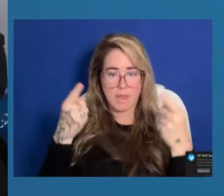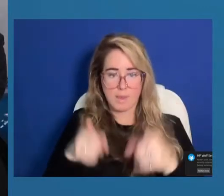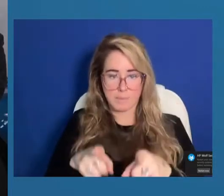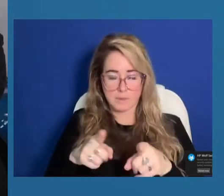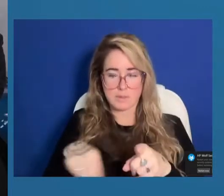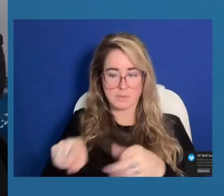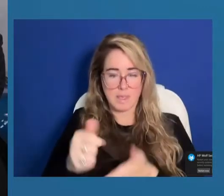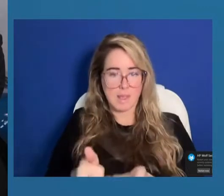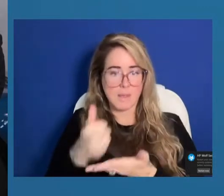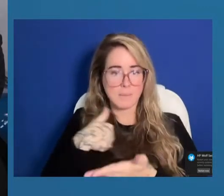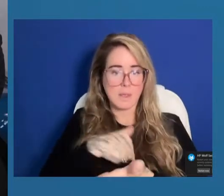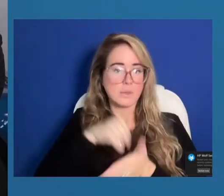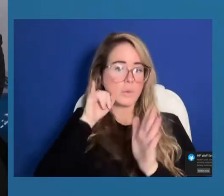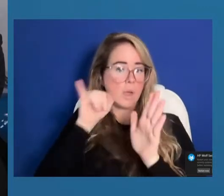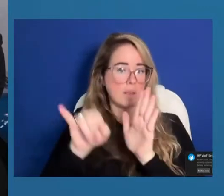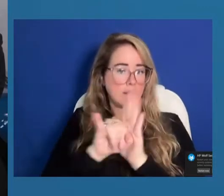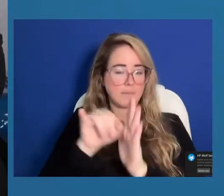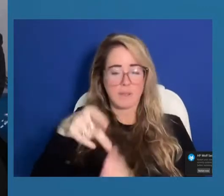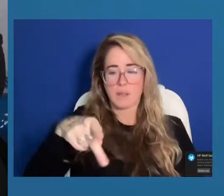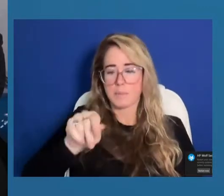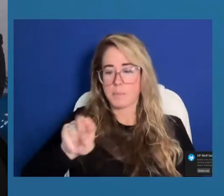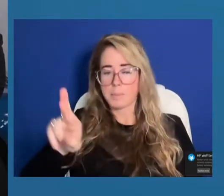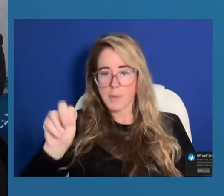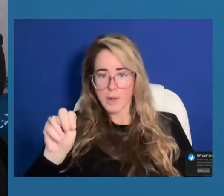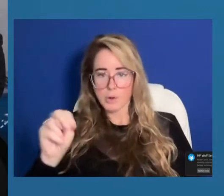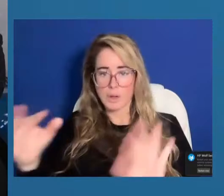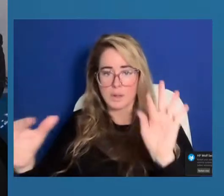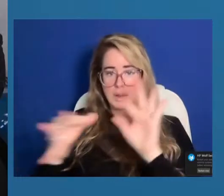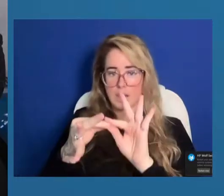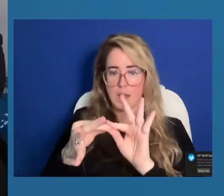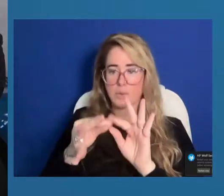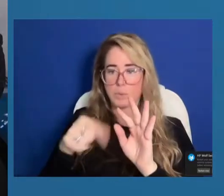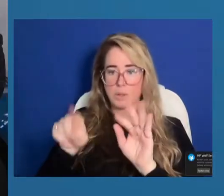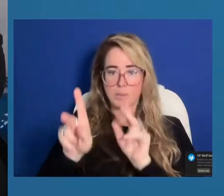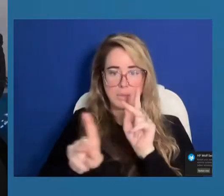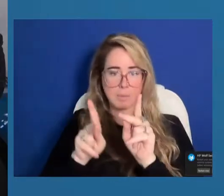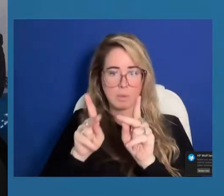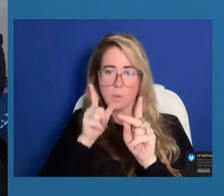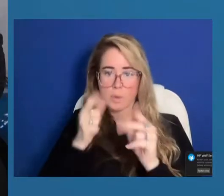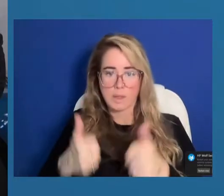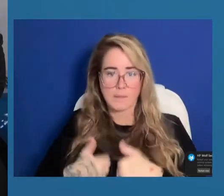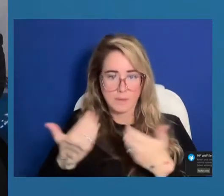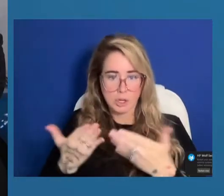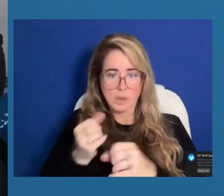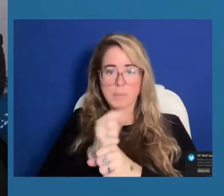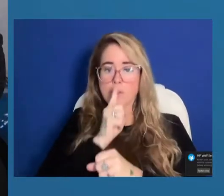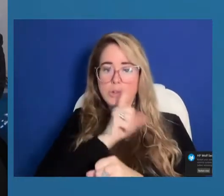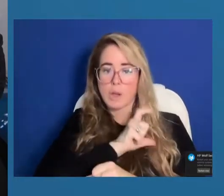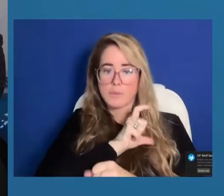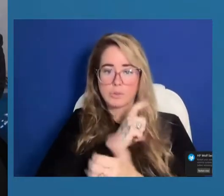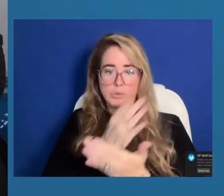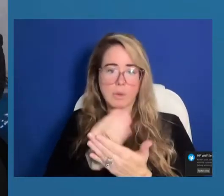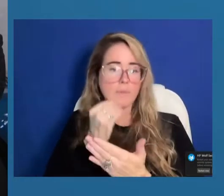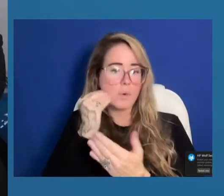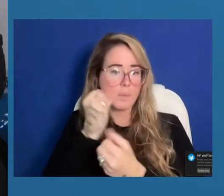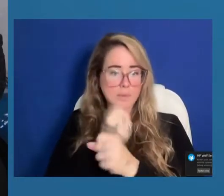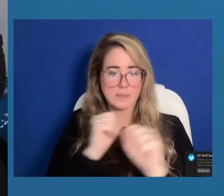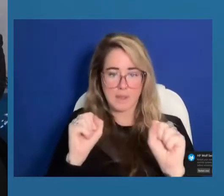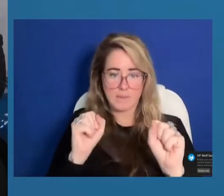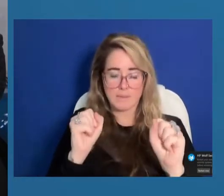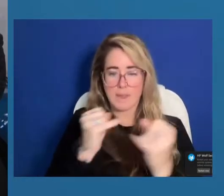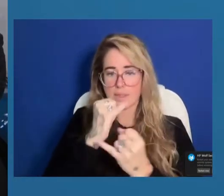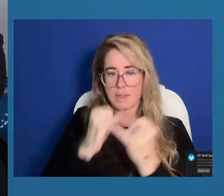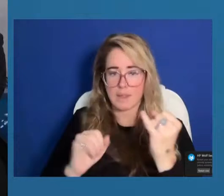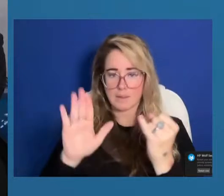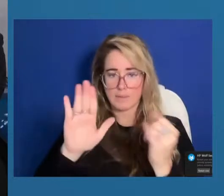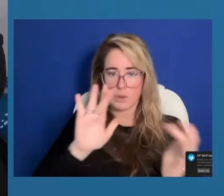us identify patterns, connect with our residents, and ensure that our officers come home safely at the end of their tour.